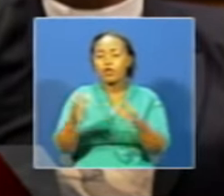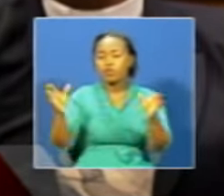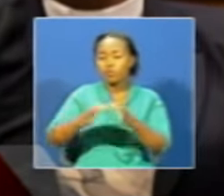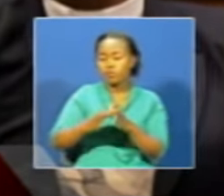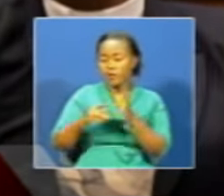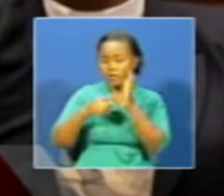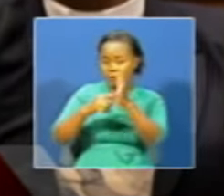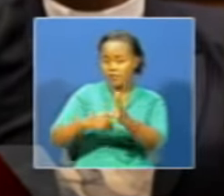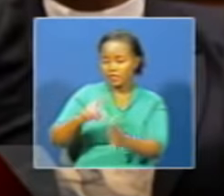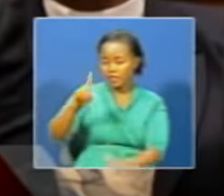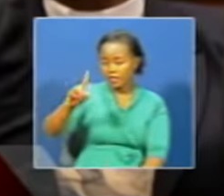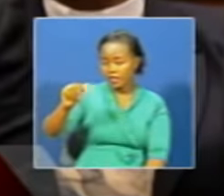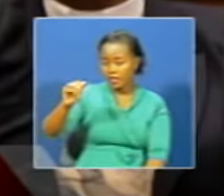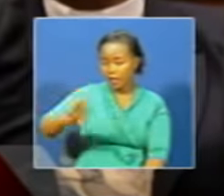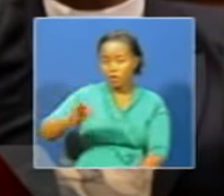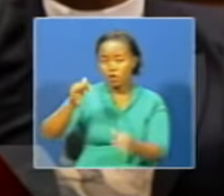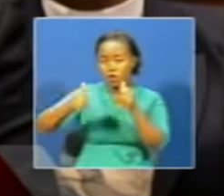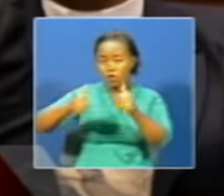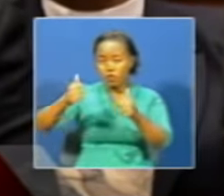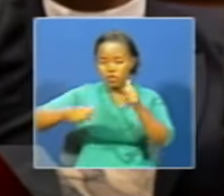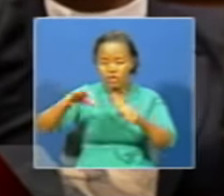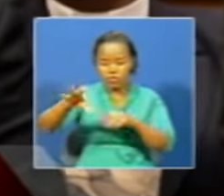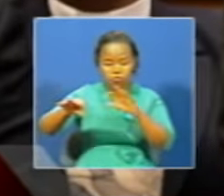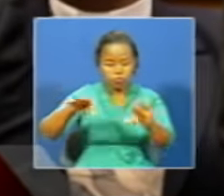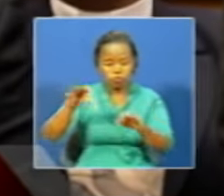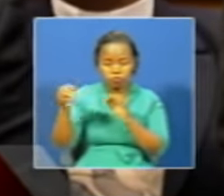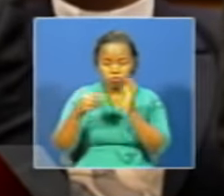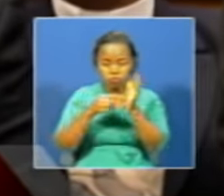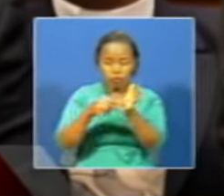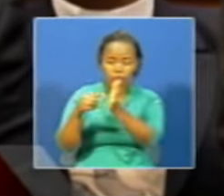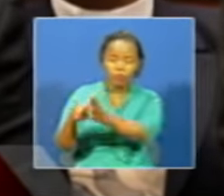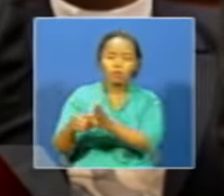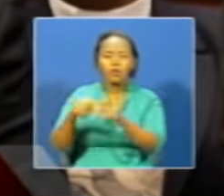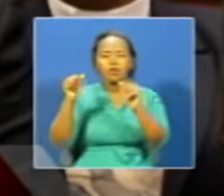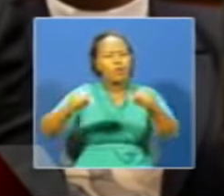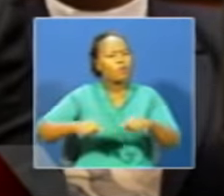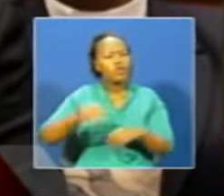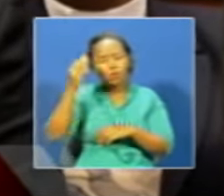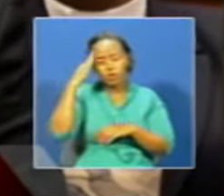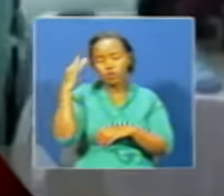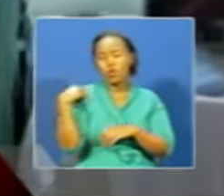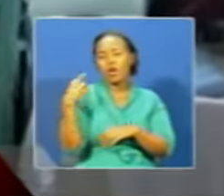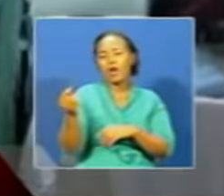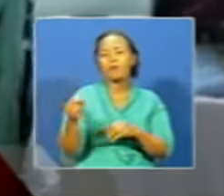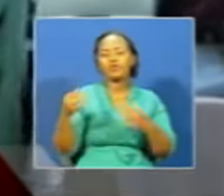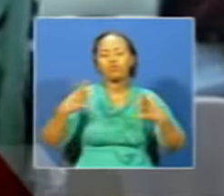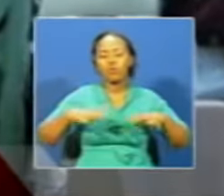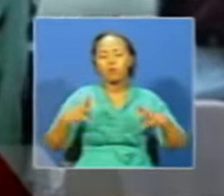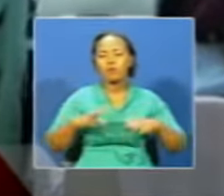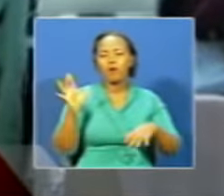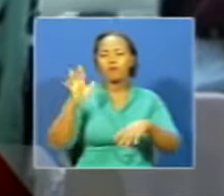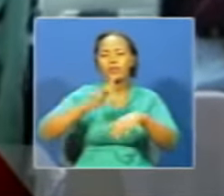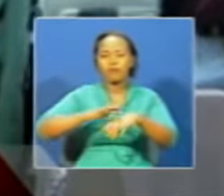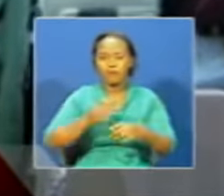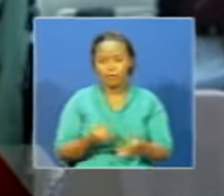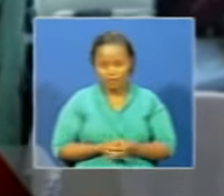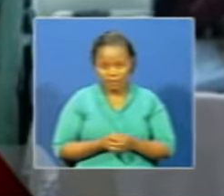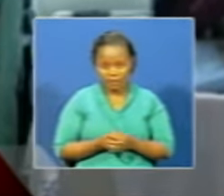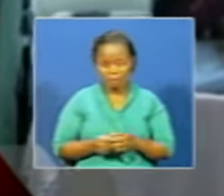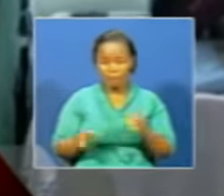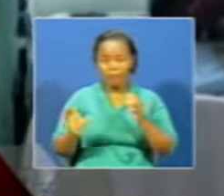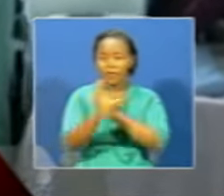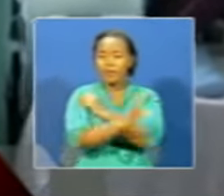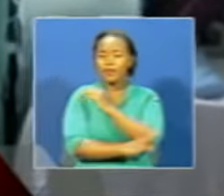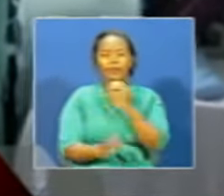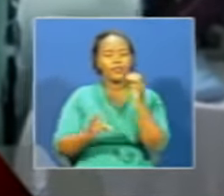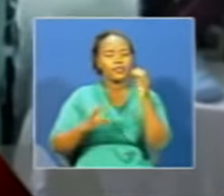is picking samples so that we can establish the number of, you know, Delta virus cases that may be there. And as the country continues to